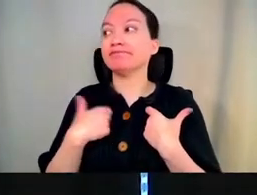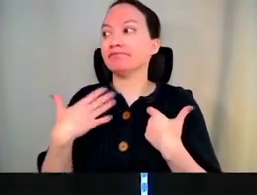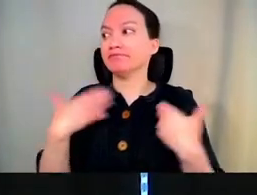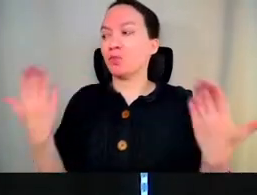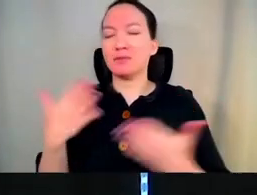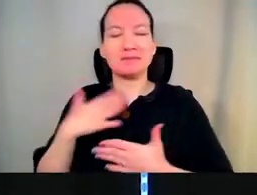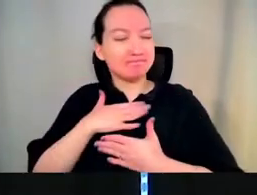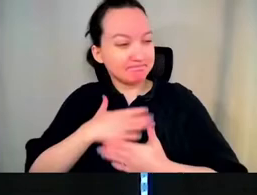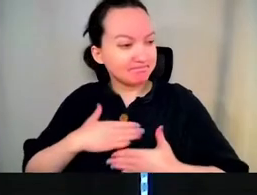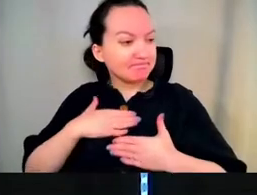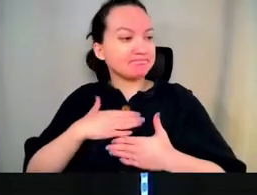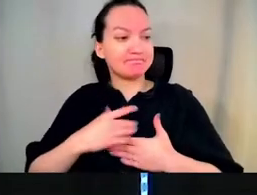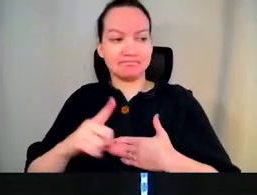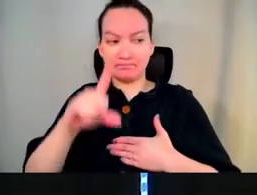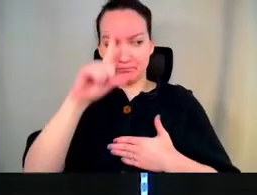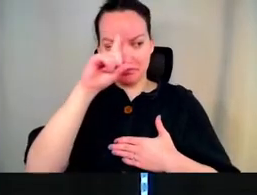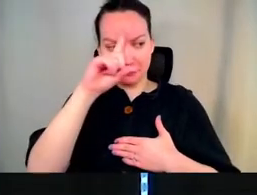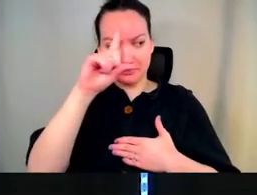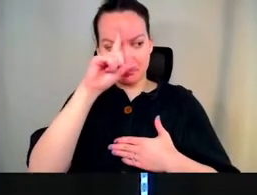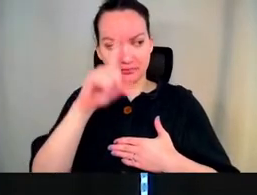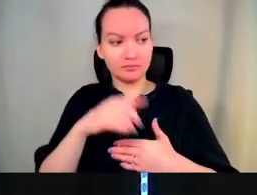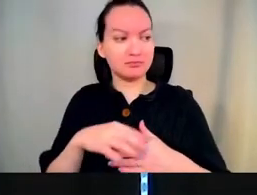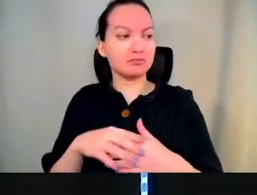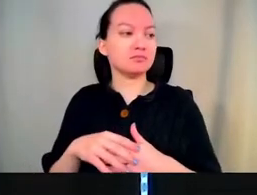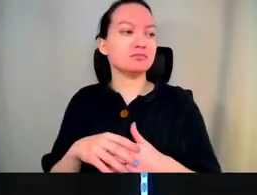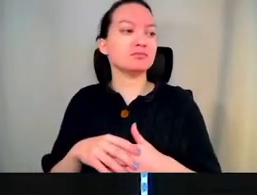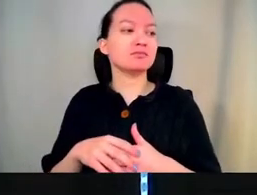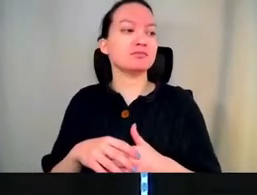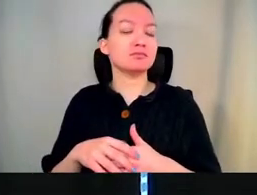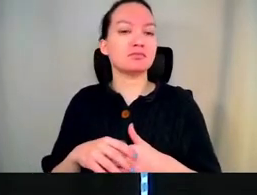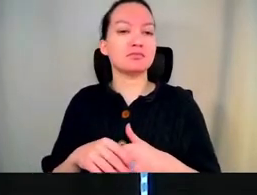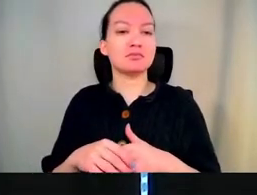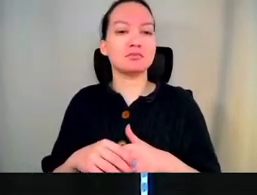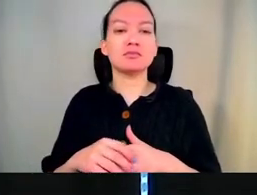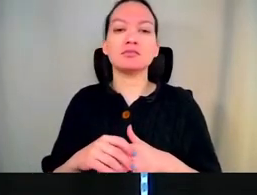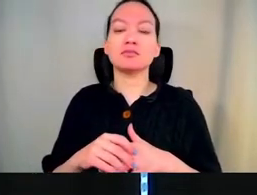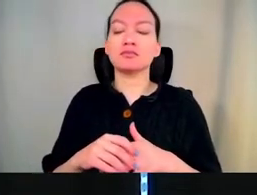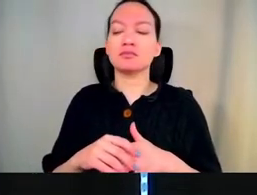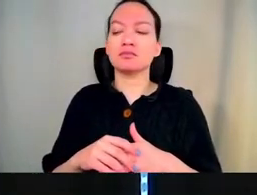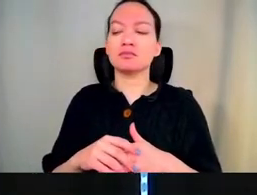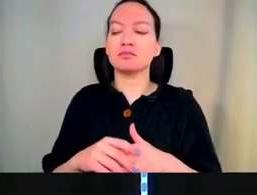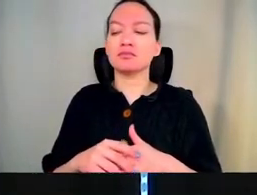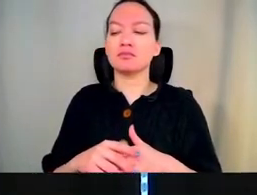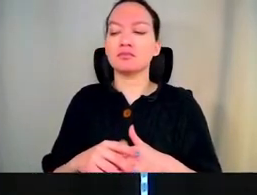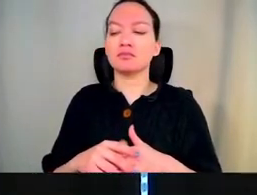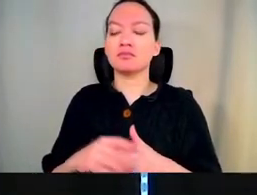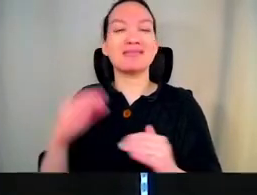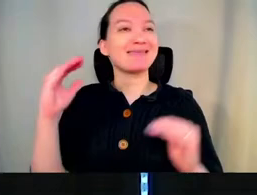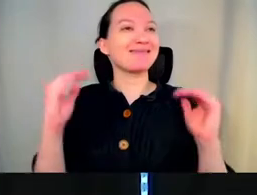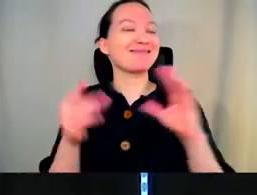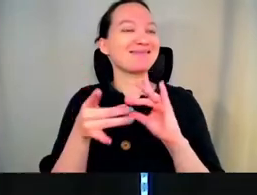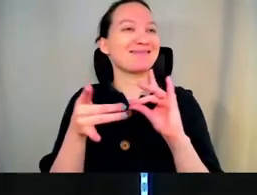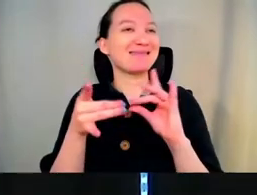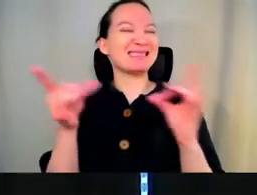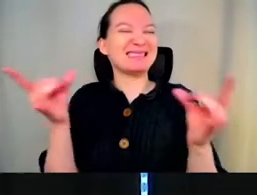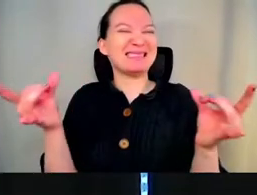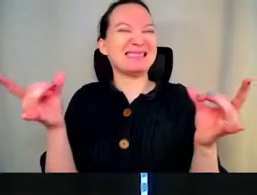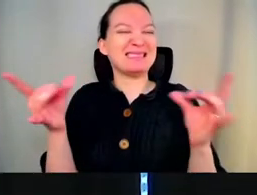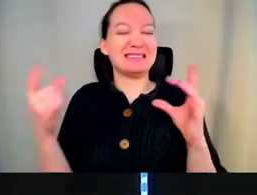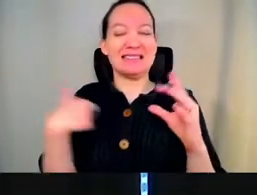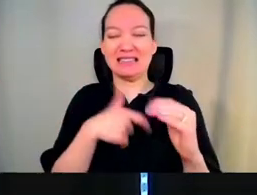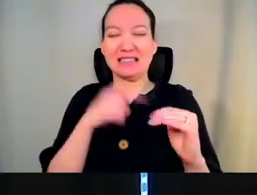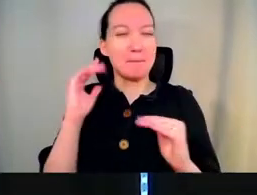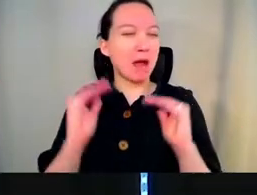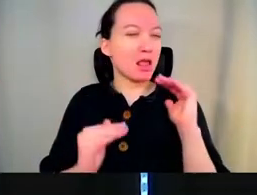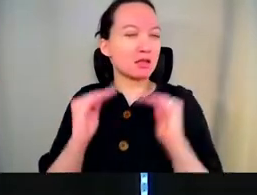entertain in our minds? A quick little note here before we just go into this. There's a tension that we need to balance. And I love when the Bible gives us these